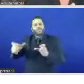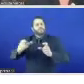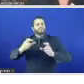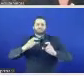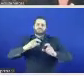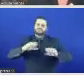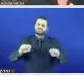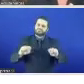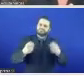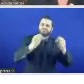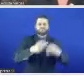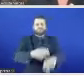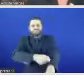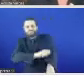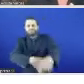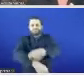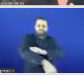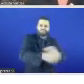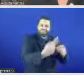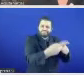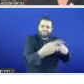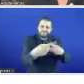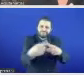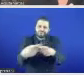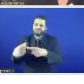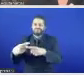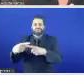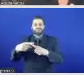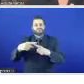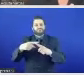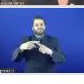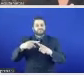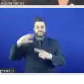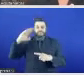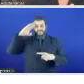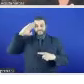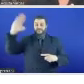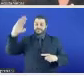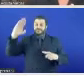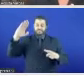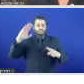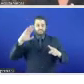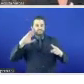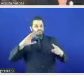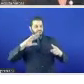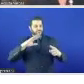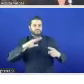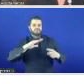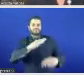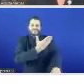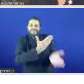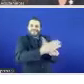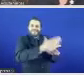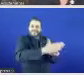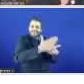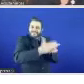urgently needed to address the impact of intersectional discrimination on the ability of women in all their diversity to access